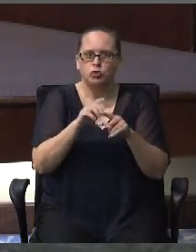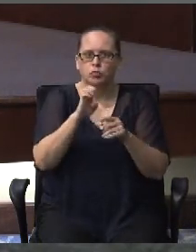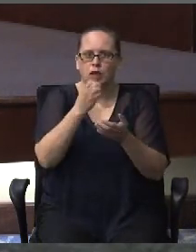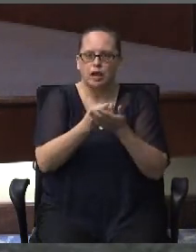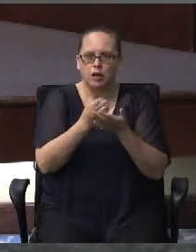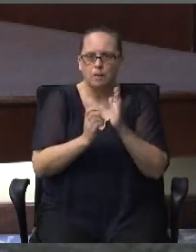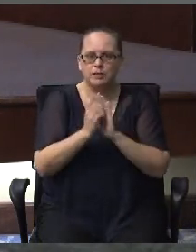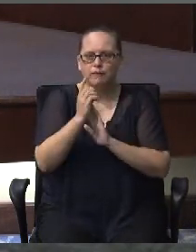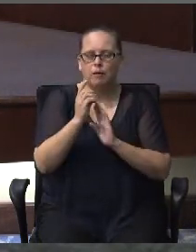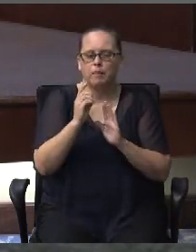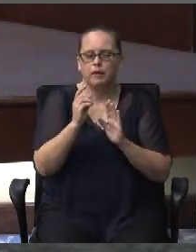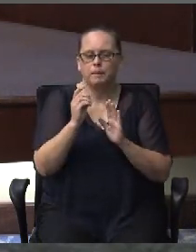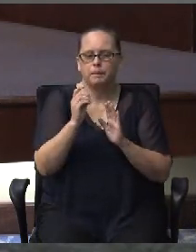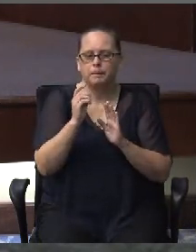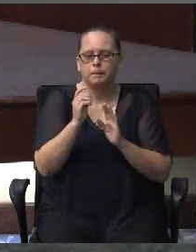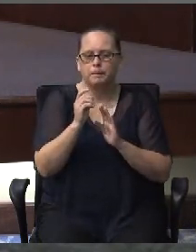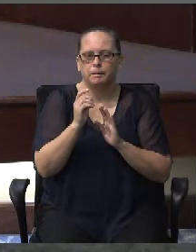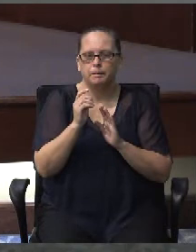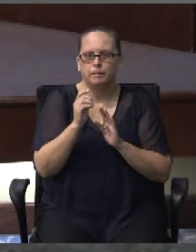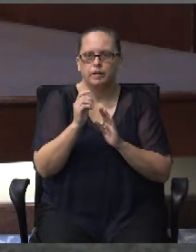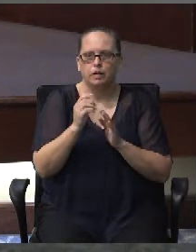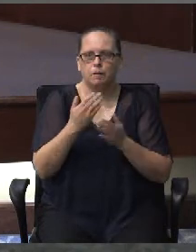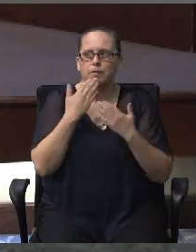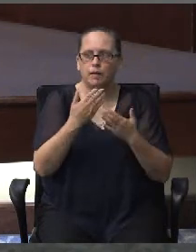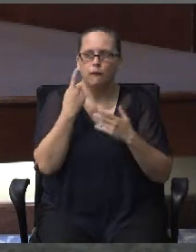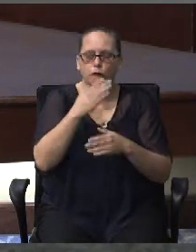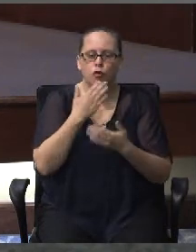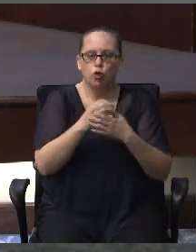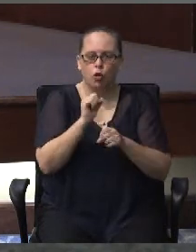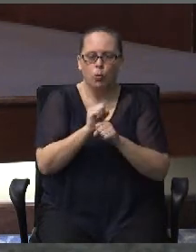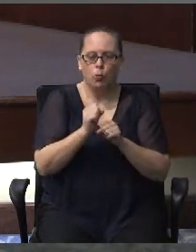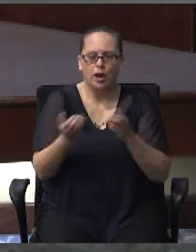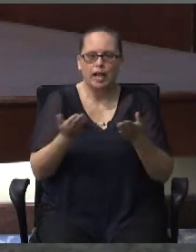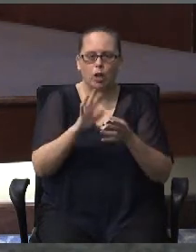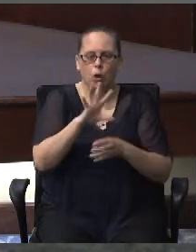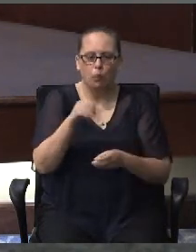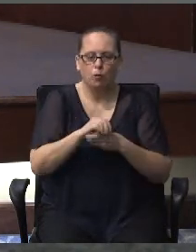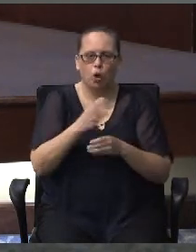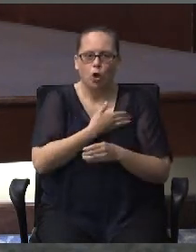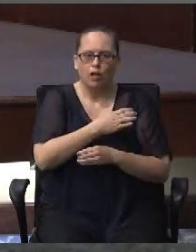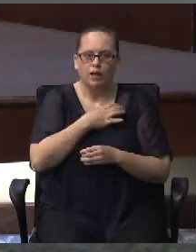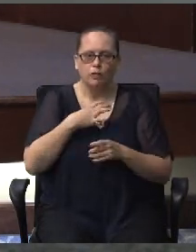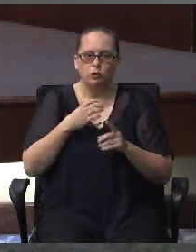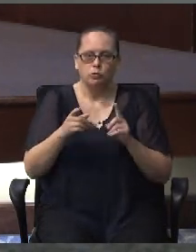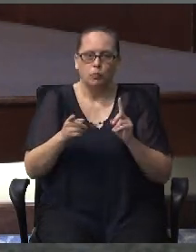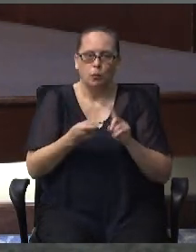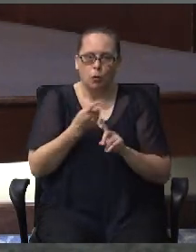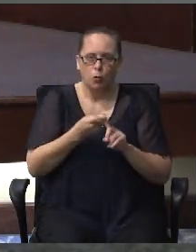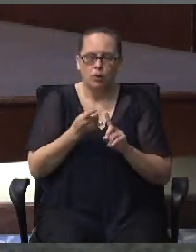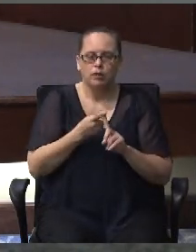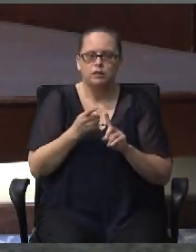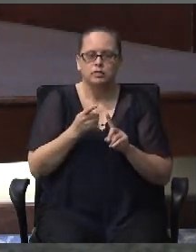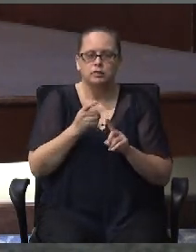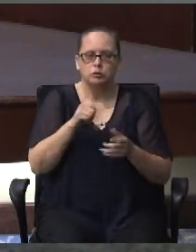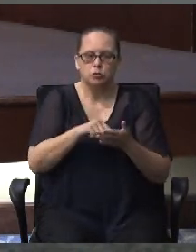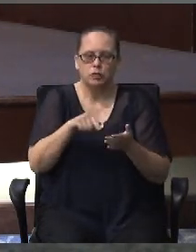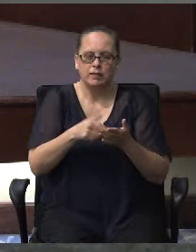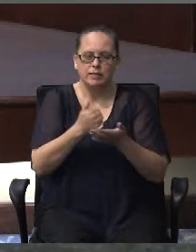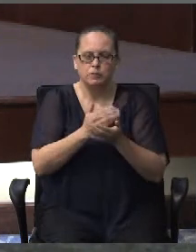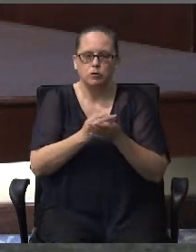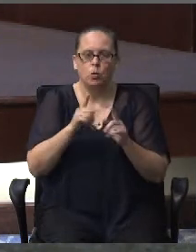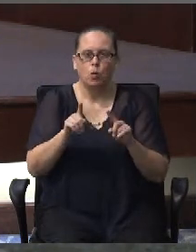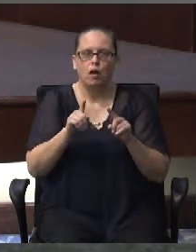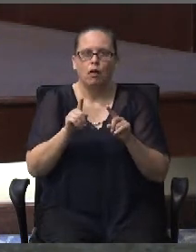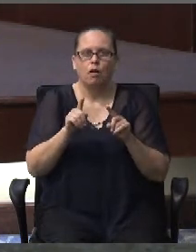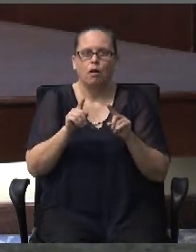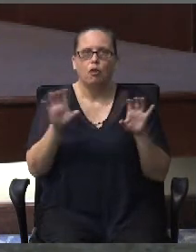safety, and our quality city services. I'm grateful for the good work here to incorporate our council's priorities into this budget while exercising